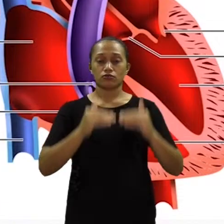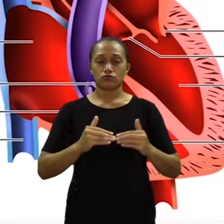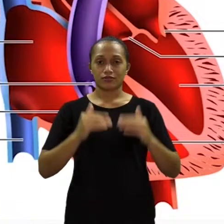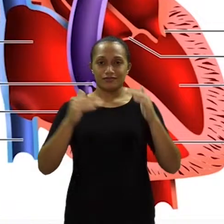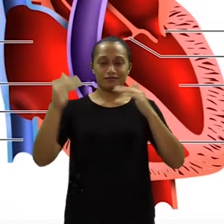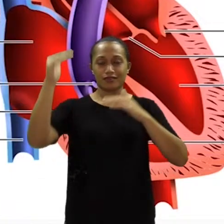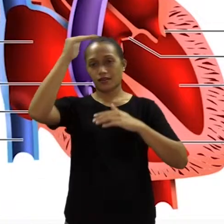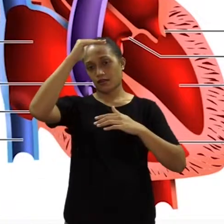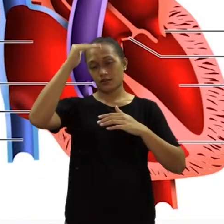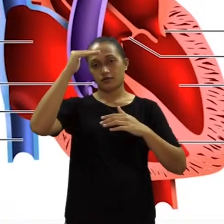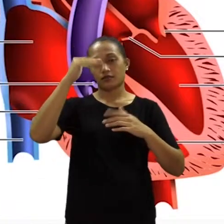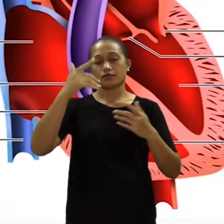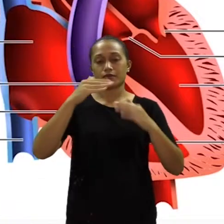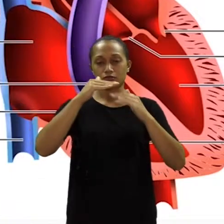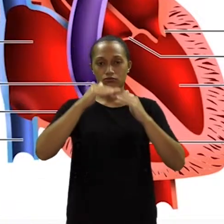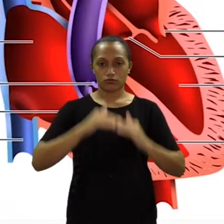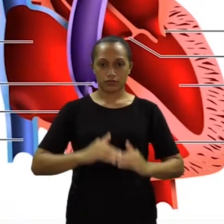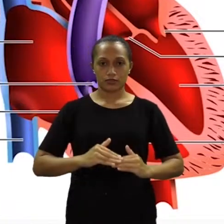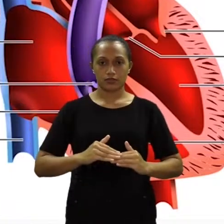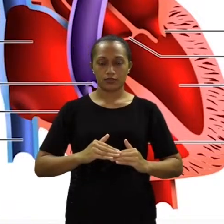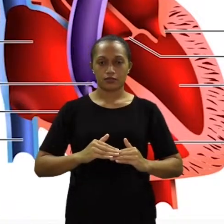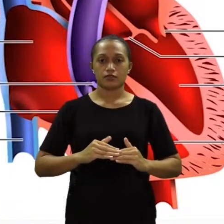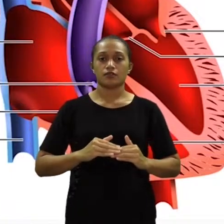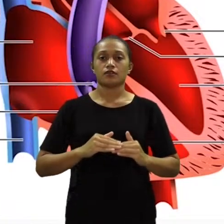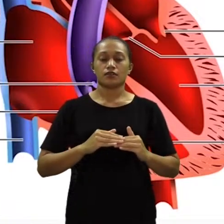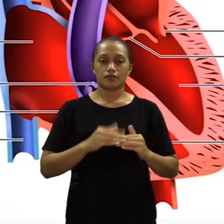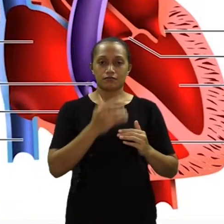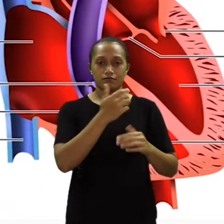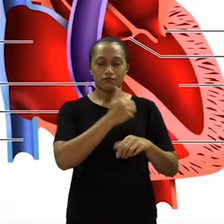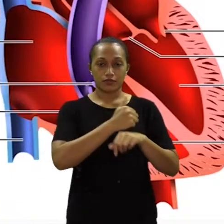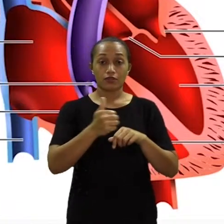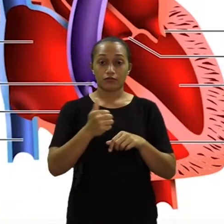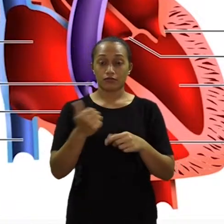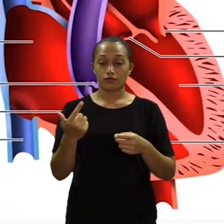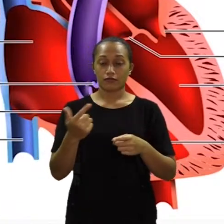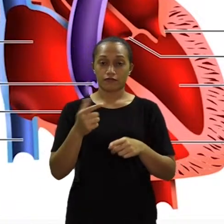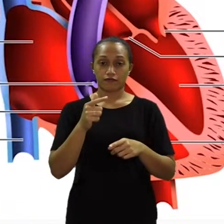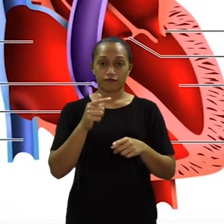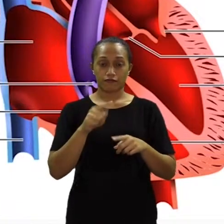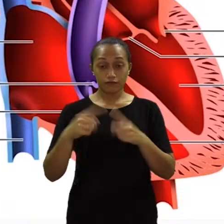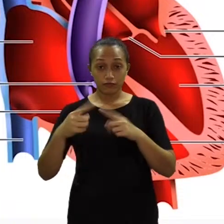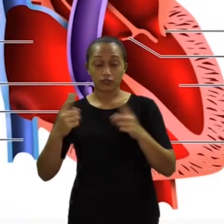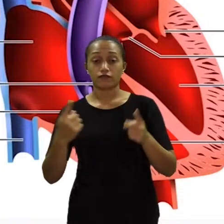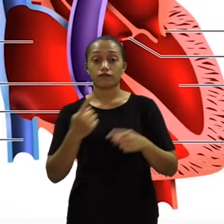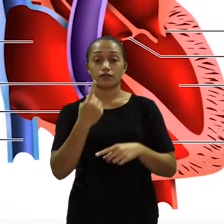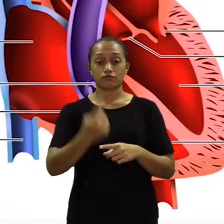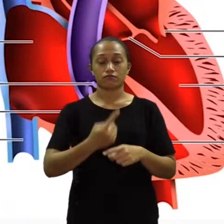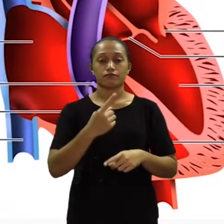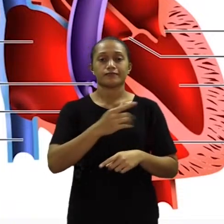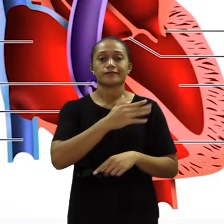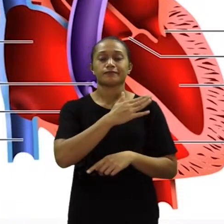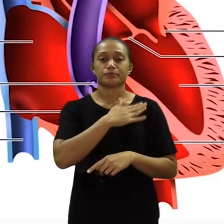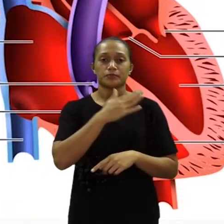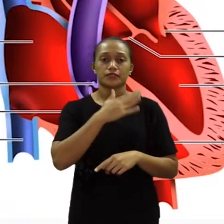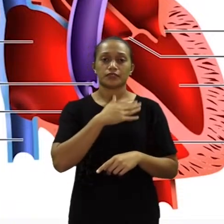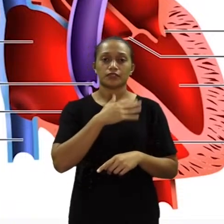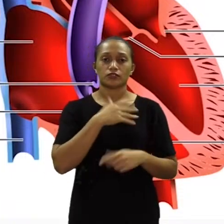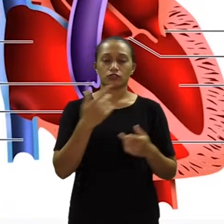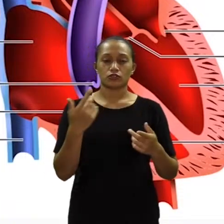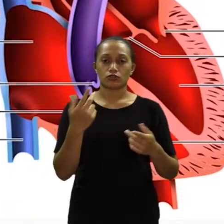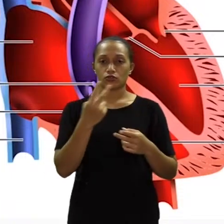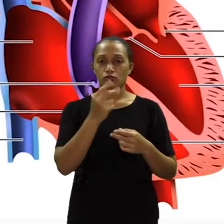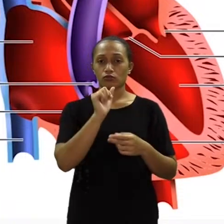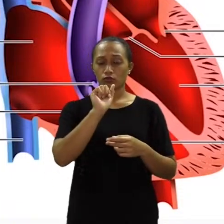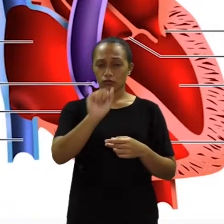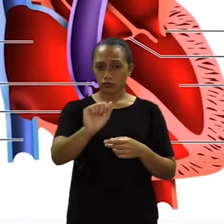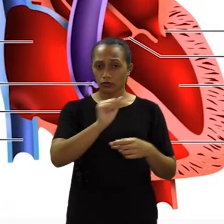also by increasing the force at which it contracts. So the increase in oxygen delivery is twofold.